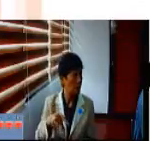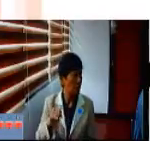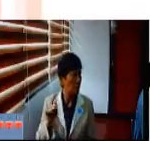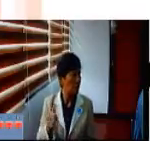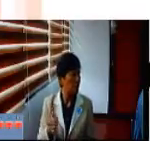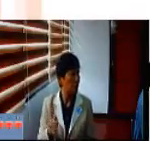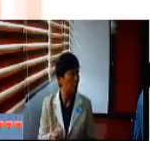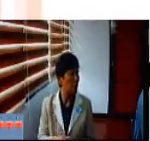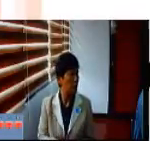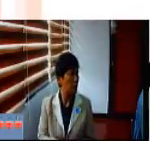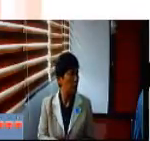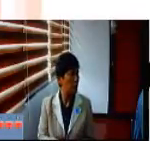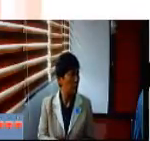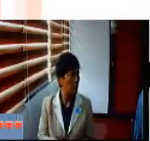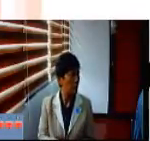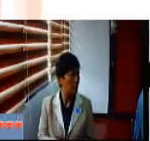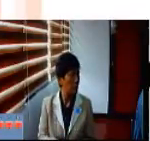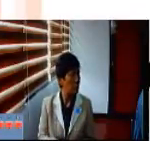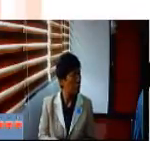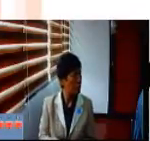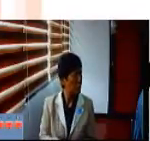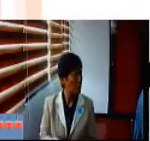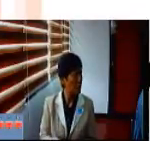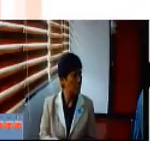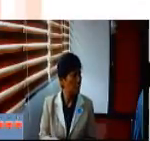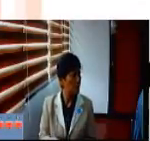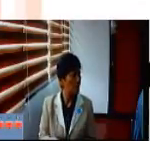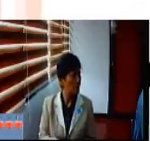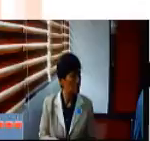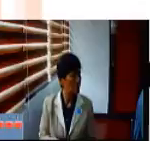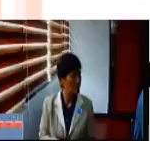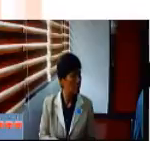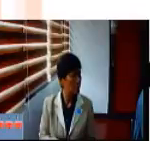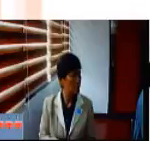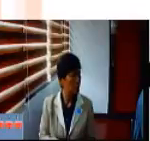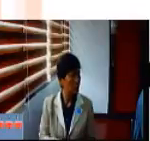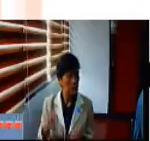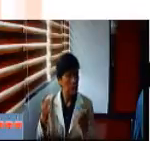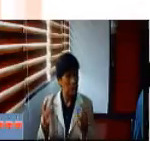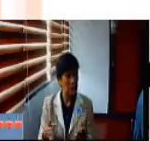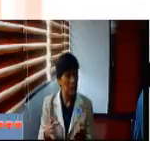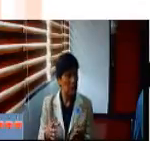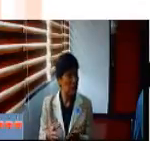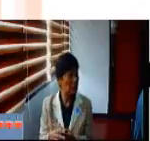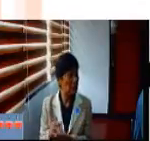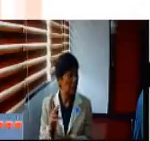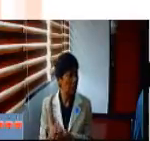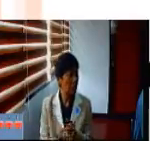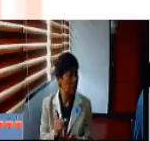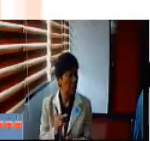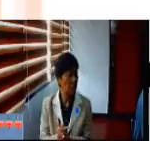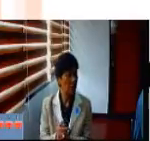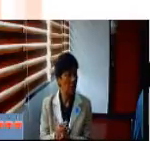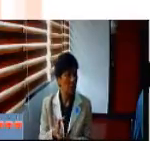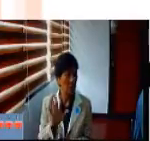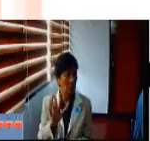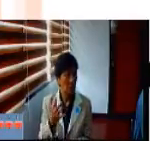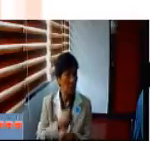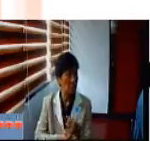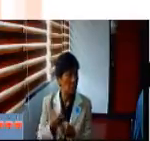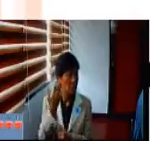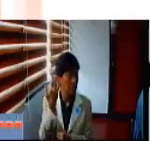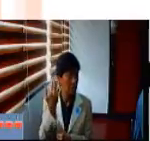yung meron pong muna dito. It's an invasive species. It just came out around 5 years ago. And